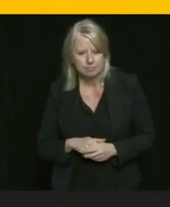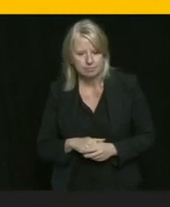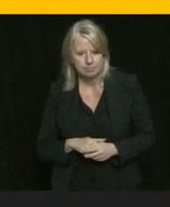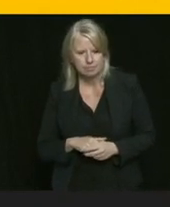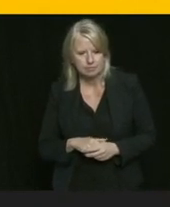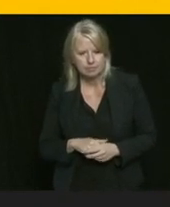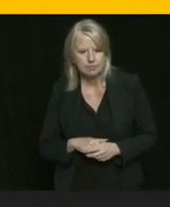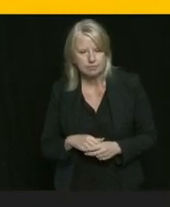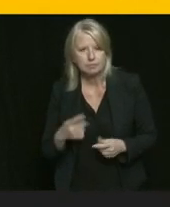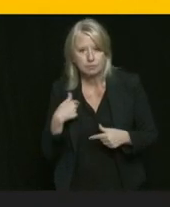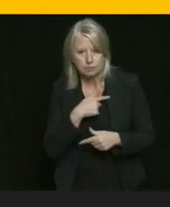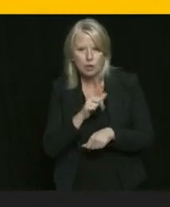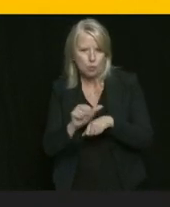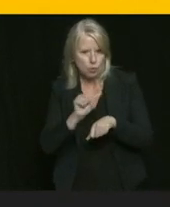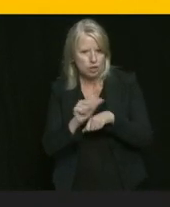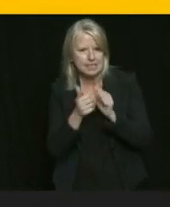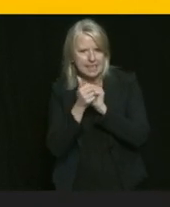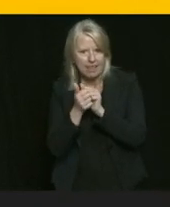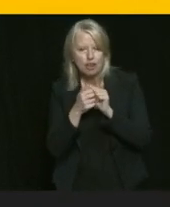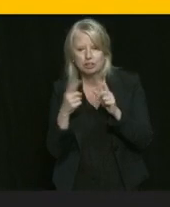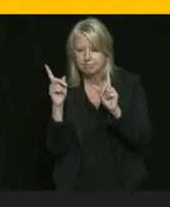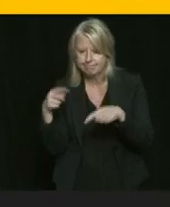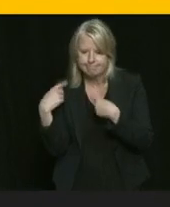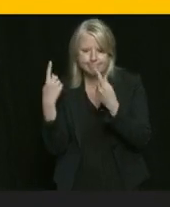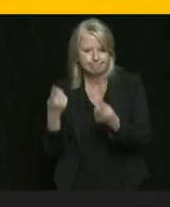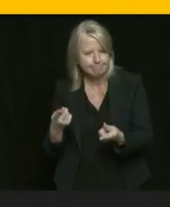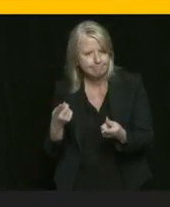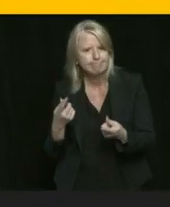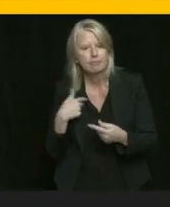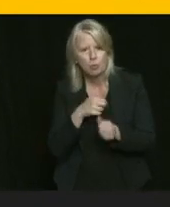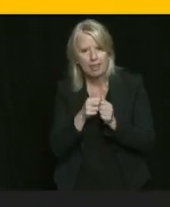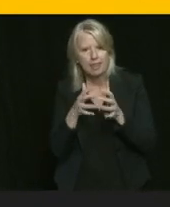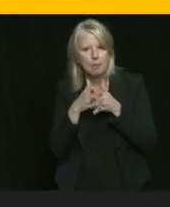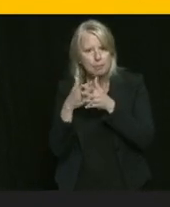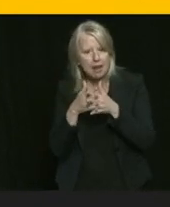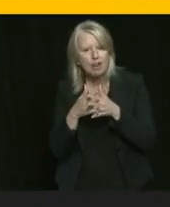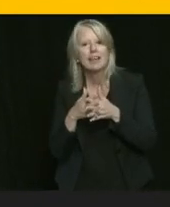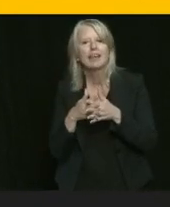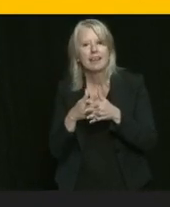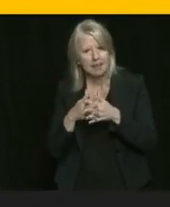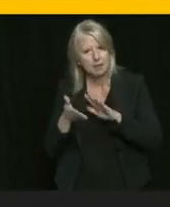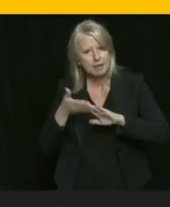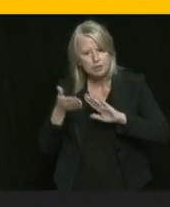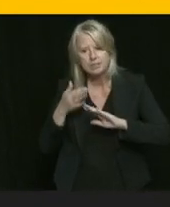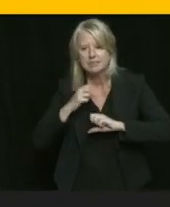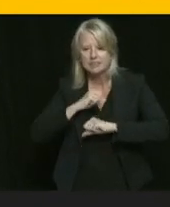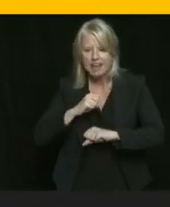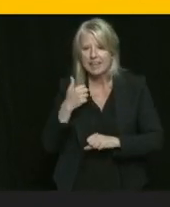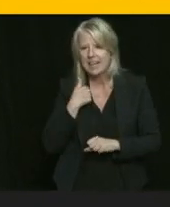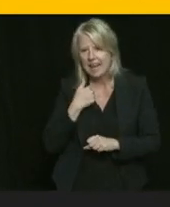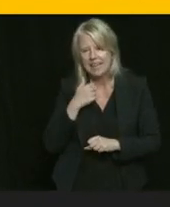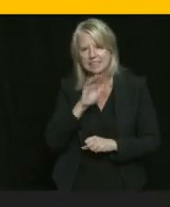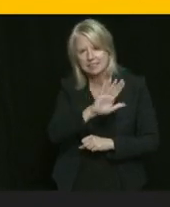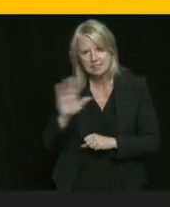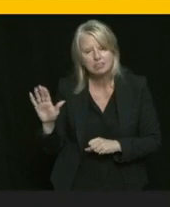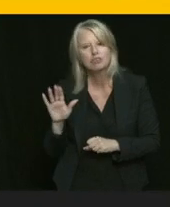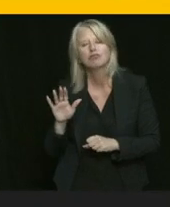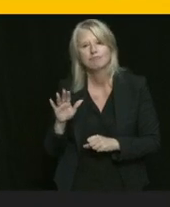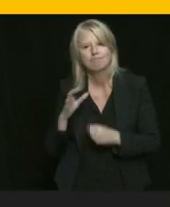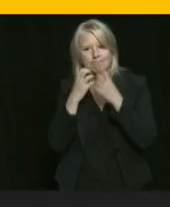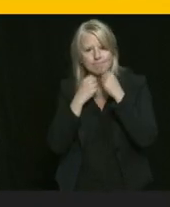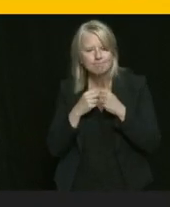We will work together, as we always have done, with the American administration to defend Canadian interests,